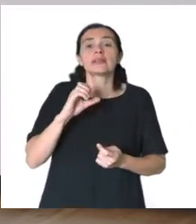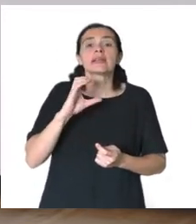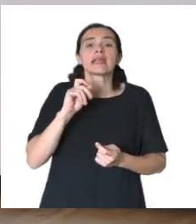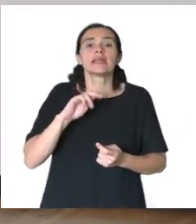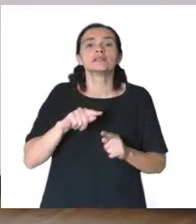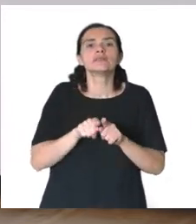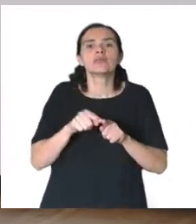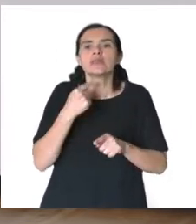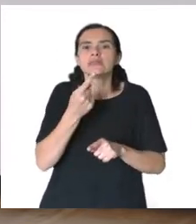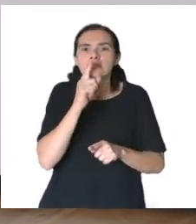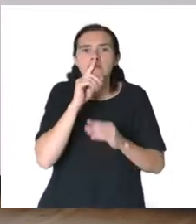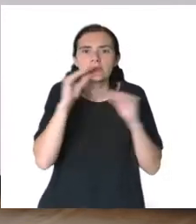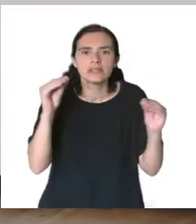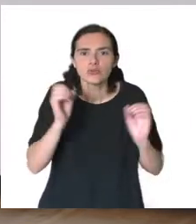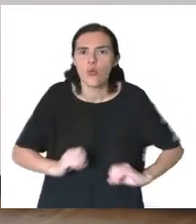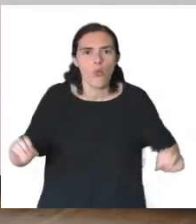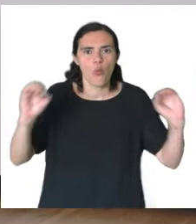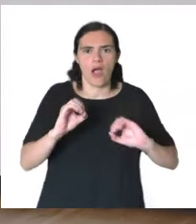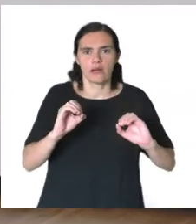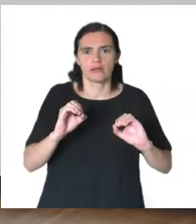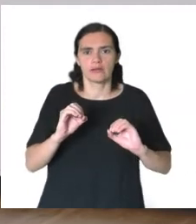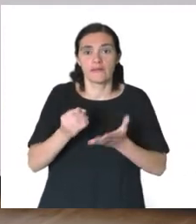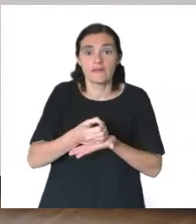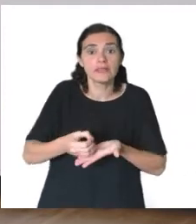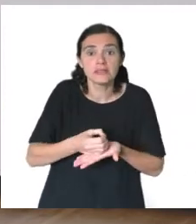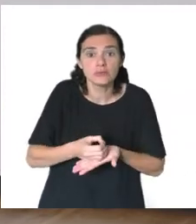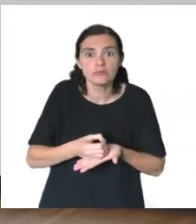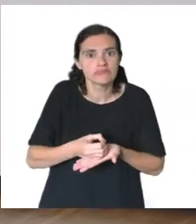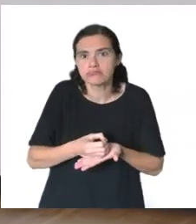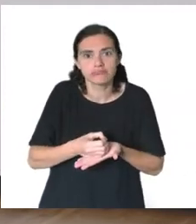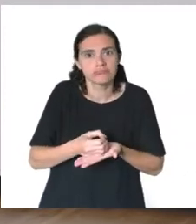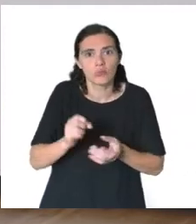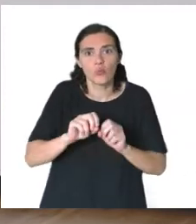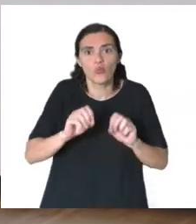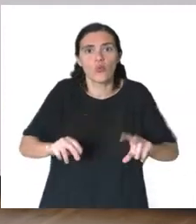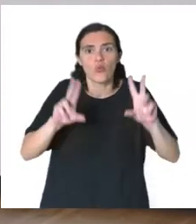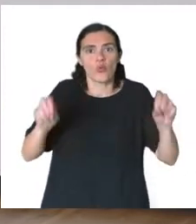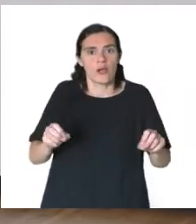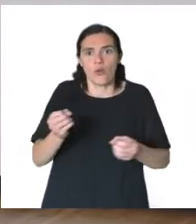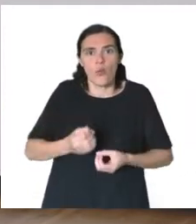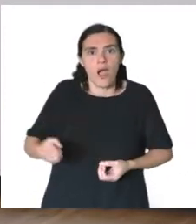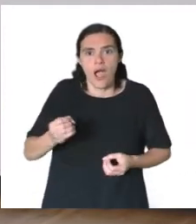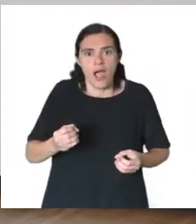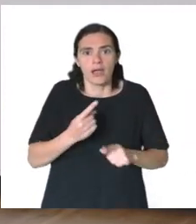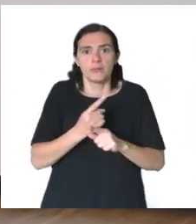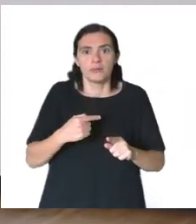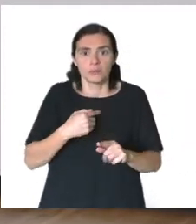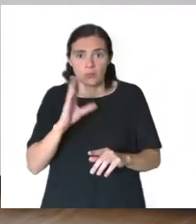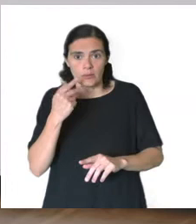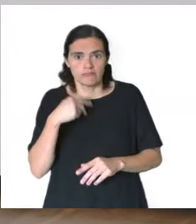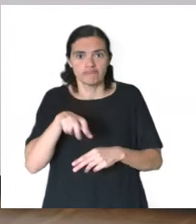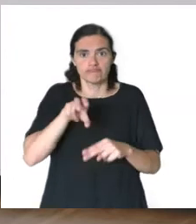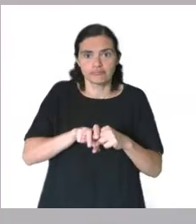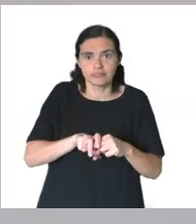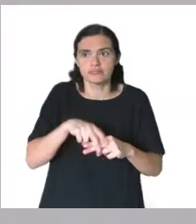that silence never existed. Emptiness, vacuum, never exists. Because